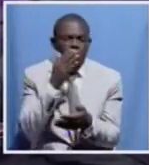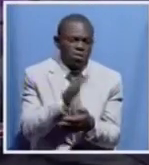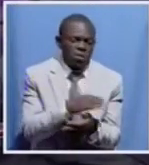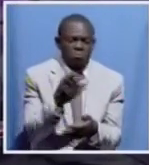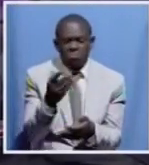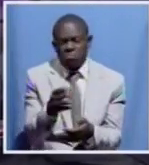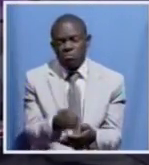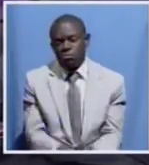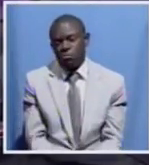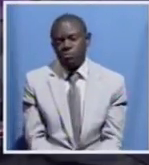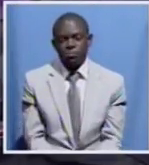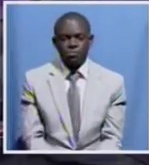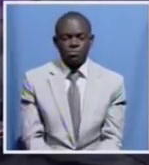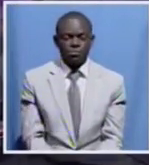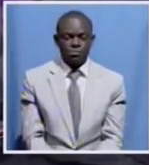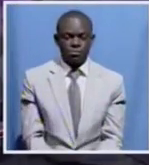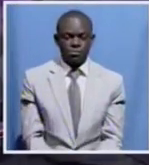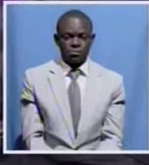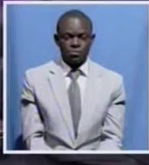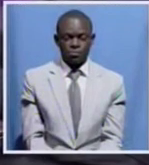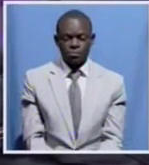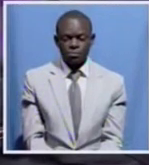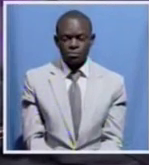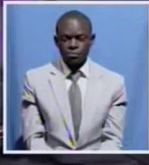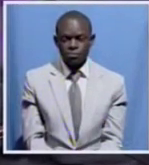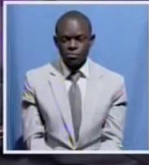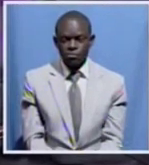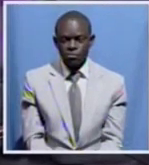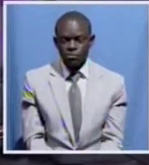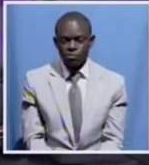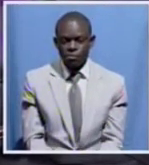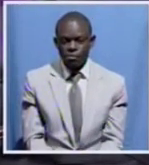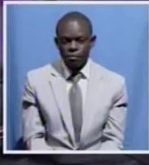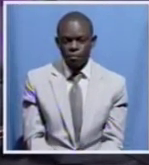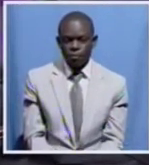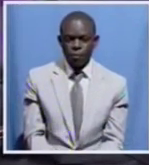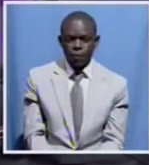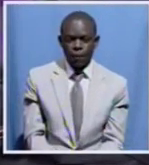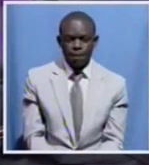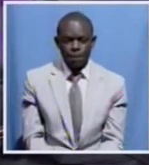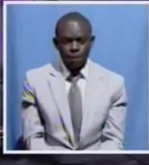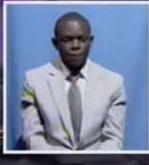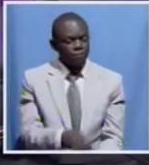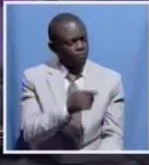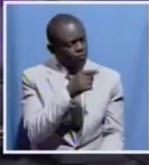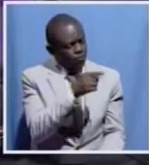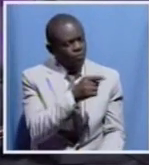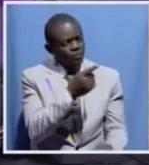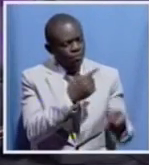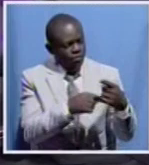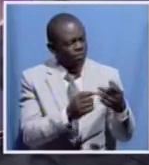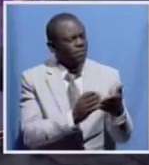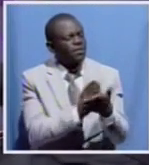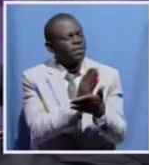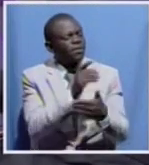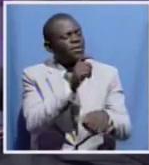are probably coming at the right time. I don't know, maybe I could say you've come at a time when Zambia's great reputation in the eyes of the